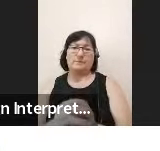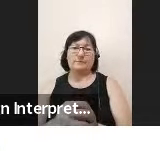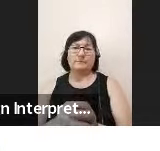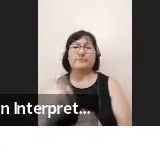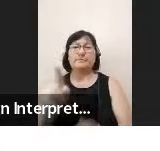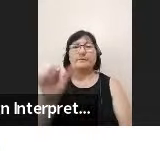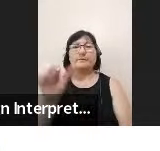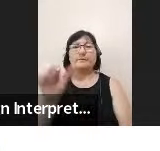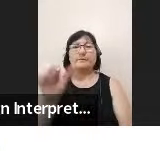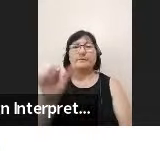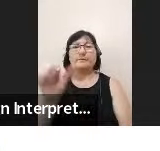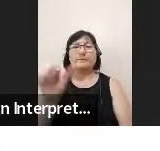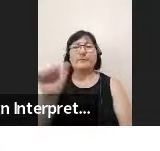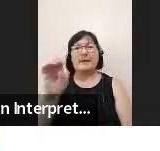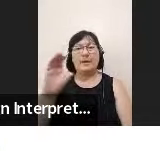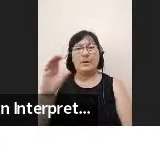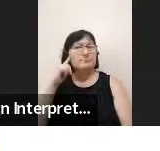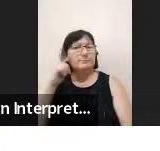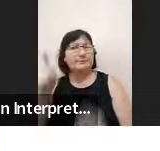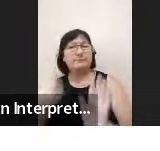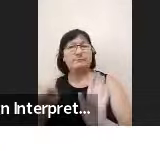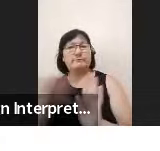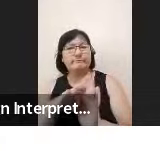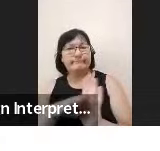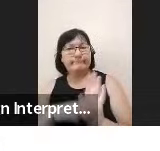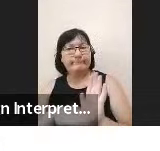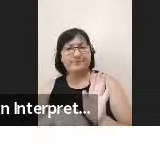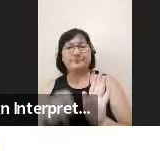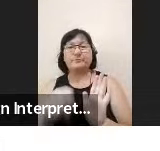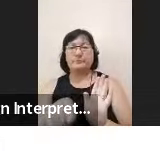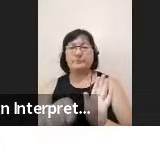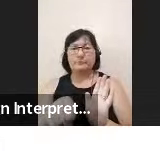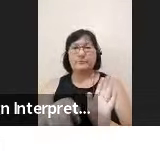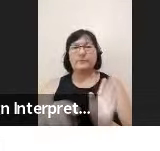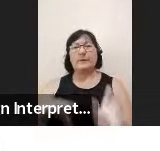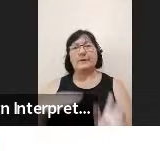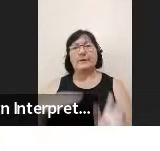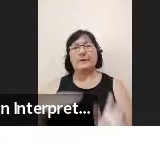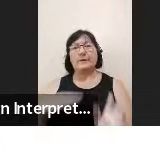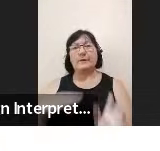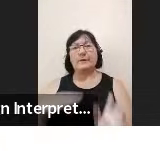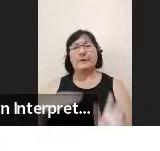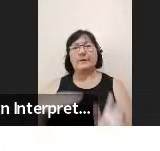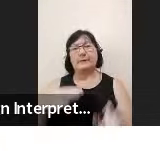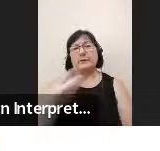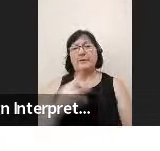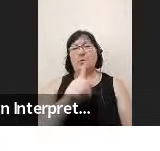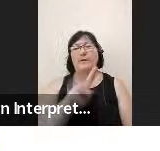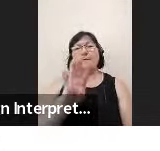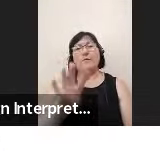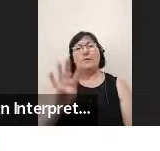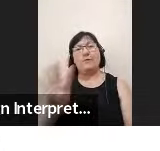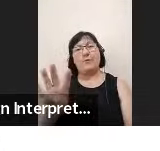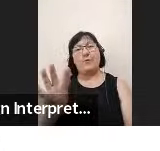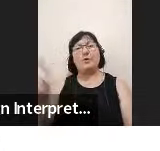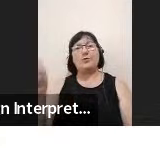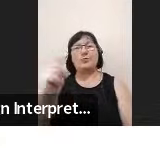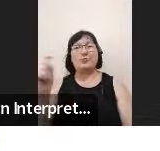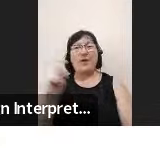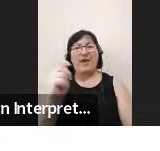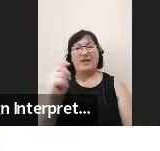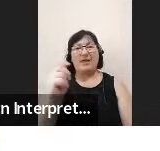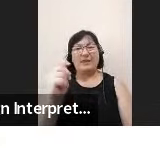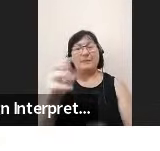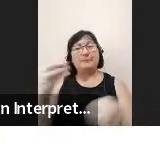that in place already. We already have about 144 accredited traders on AEO compliance. It is such a